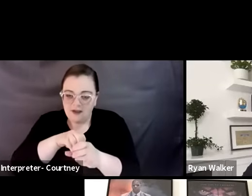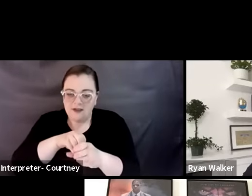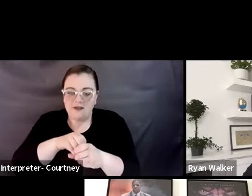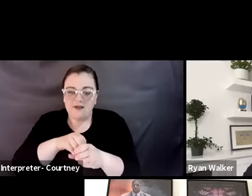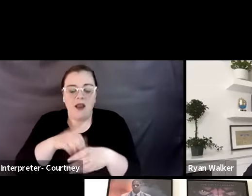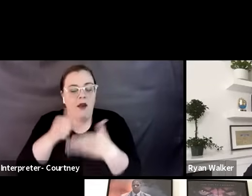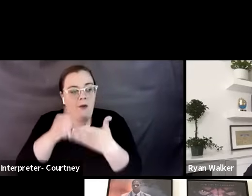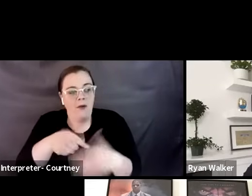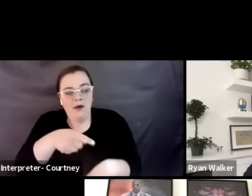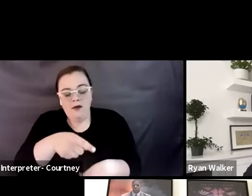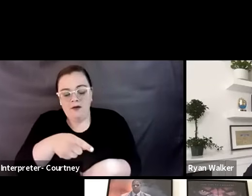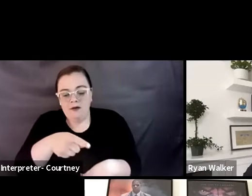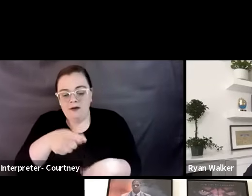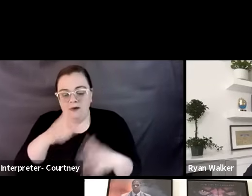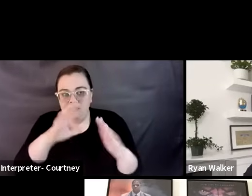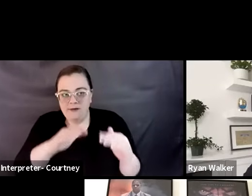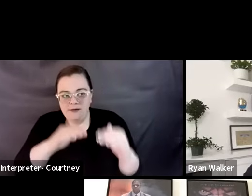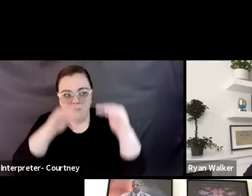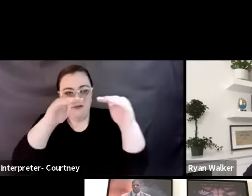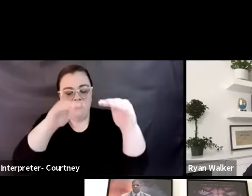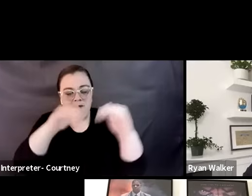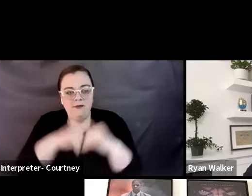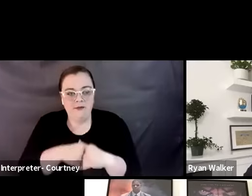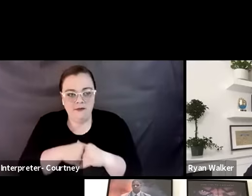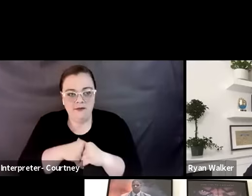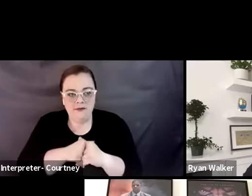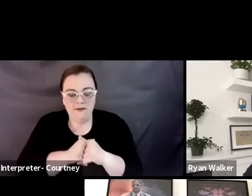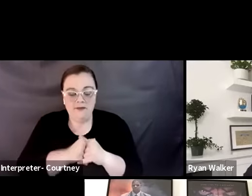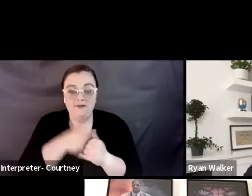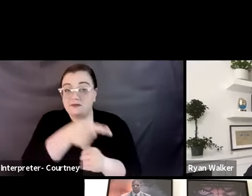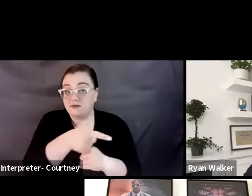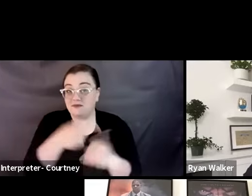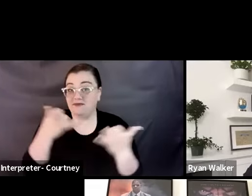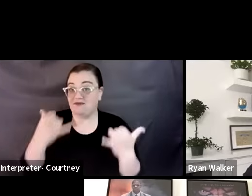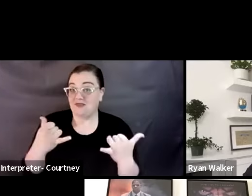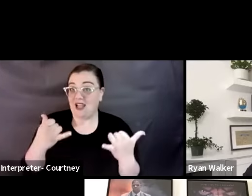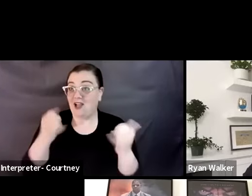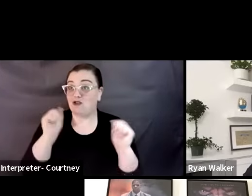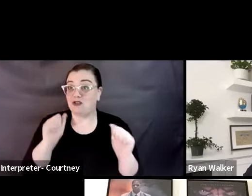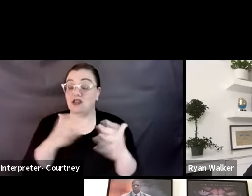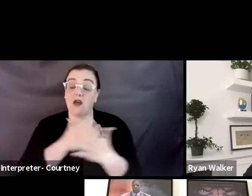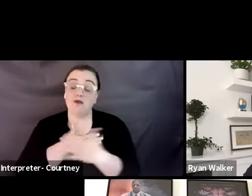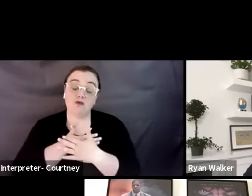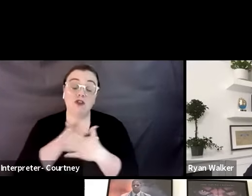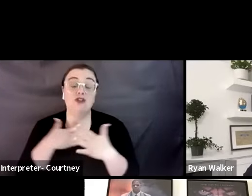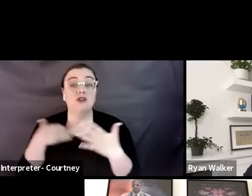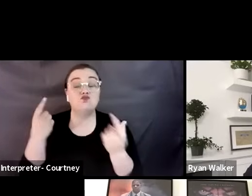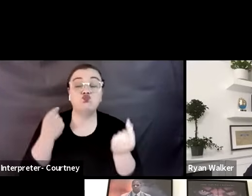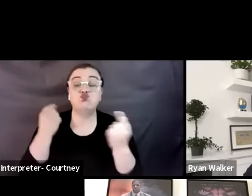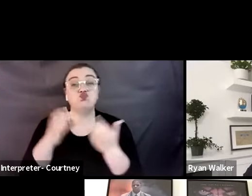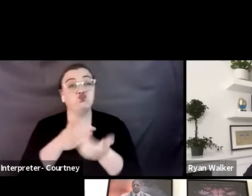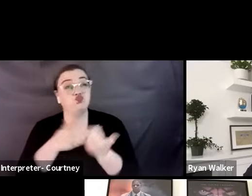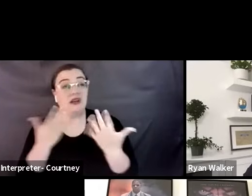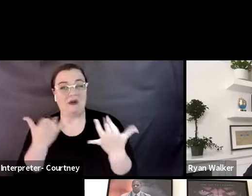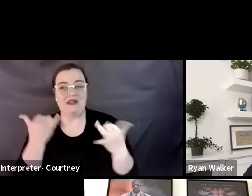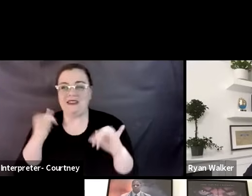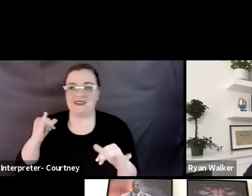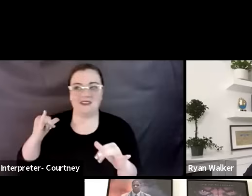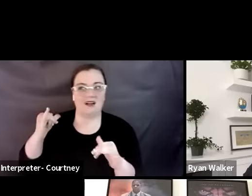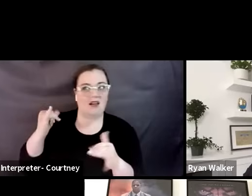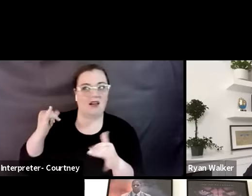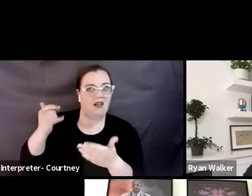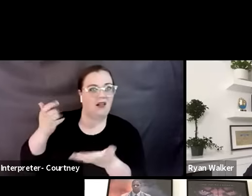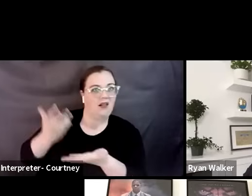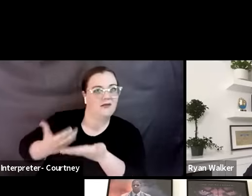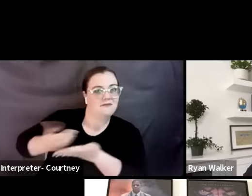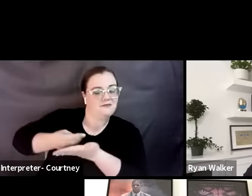level where, now she's making money in her sleep? And she can do whatever she wants to do because she